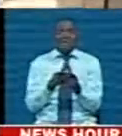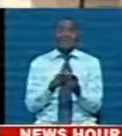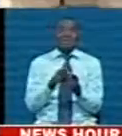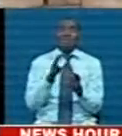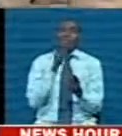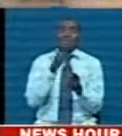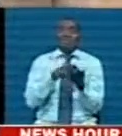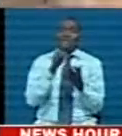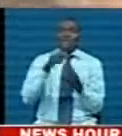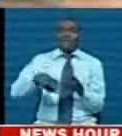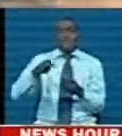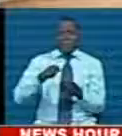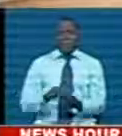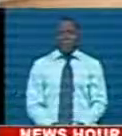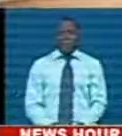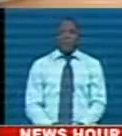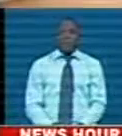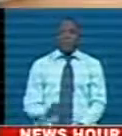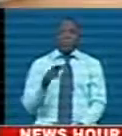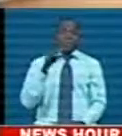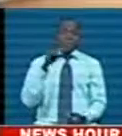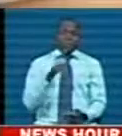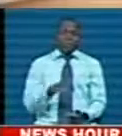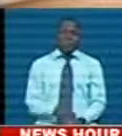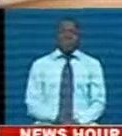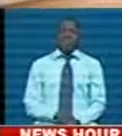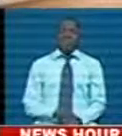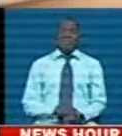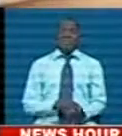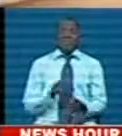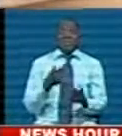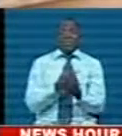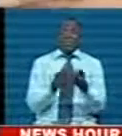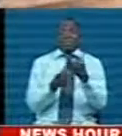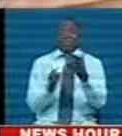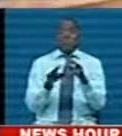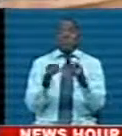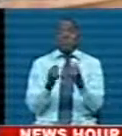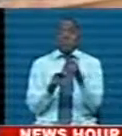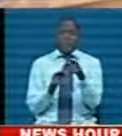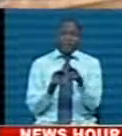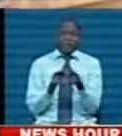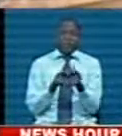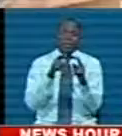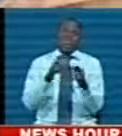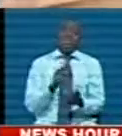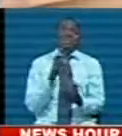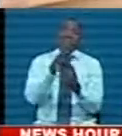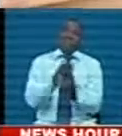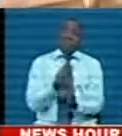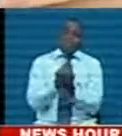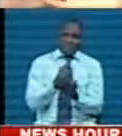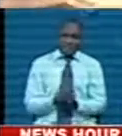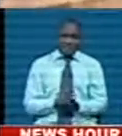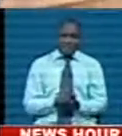sachet water from NADMO. We have been expecting the state, for that matter Ghana Oil, to really come and sit down with